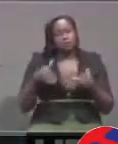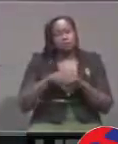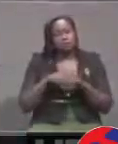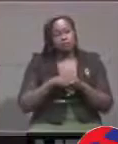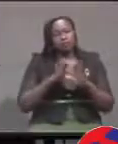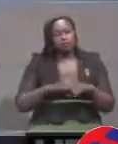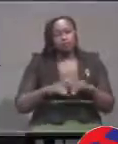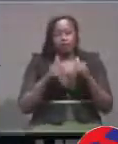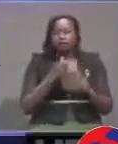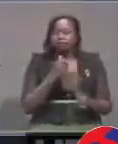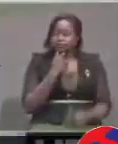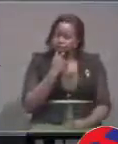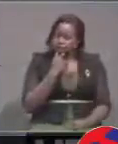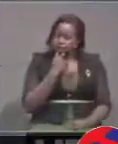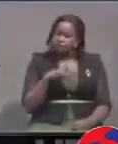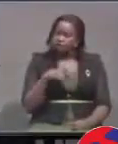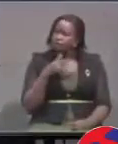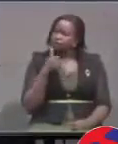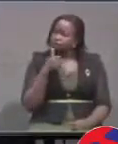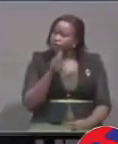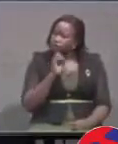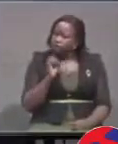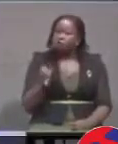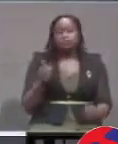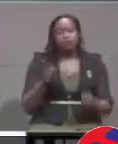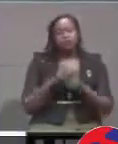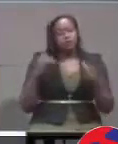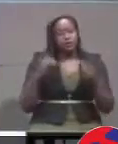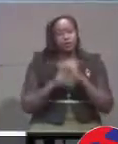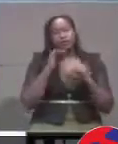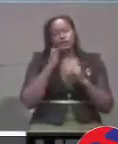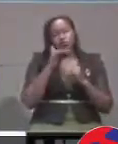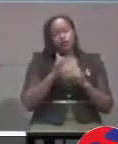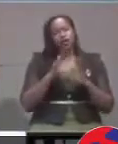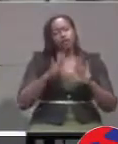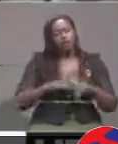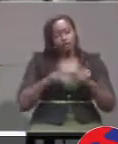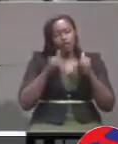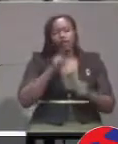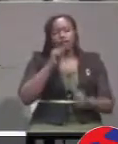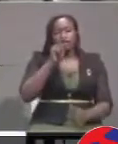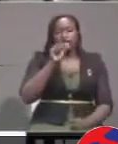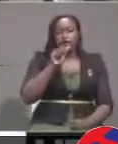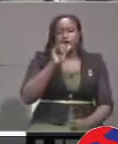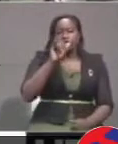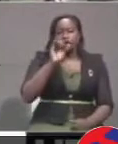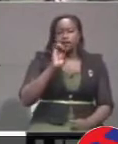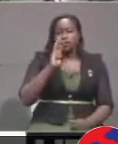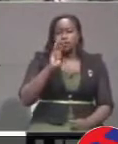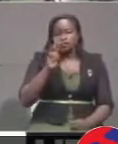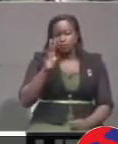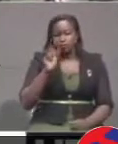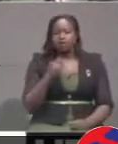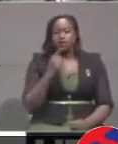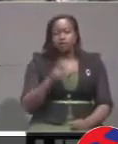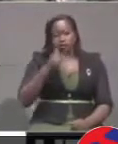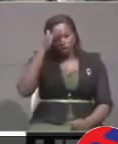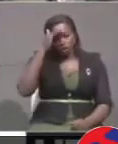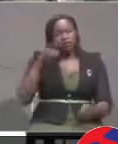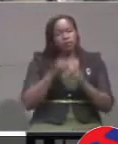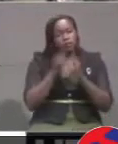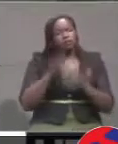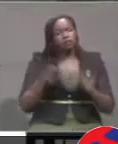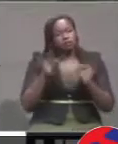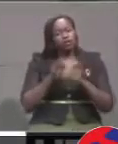You will never stop somebody from committing a crime. These people are just different. That's why you have courts of